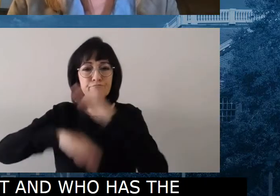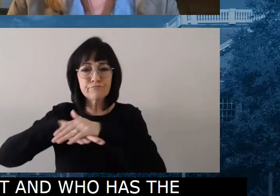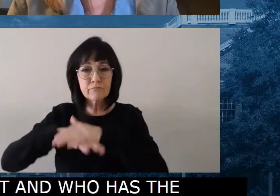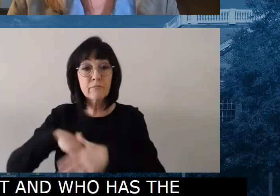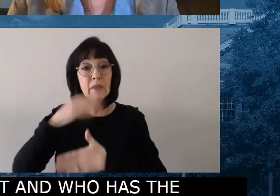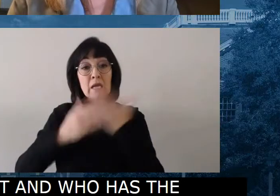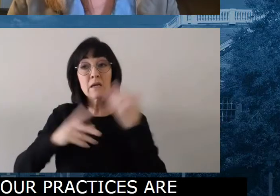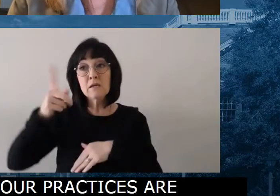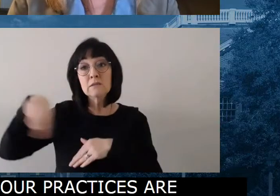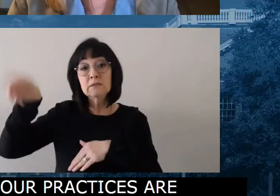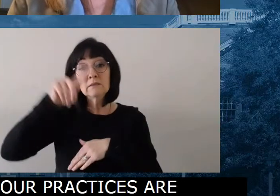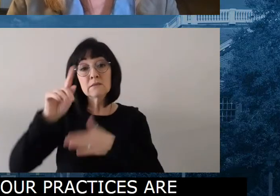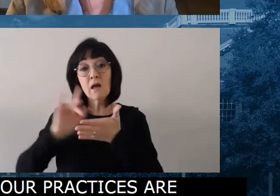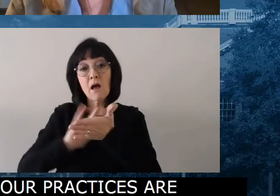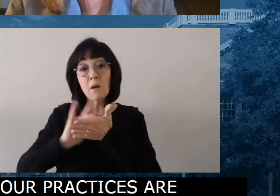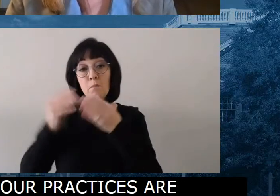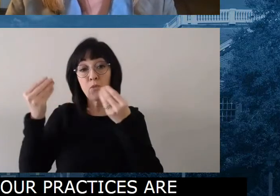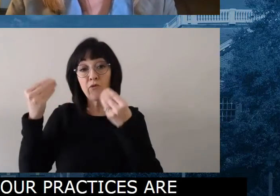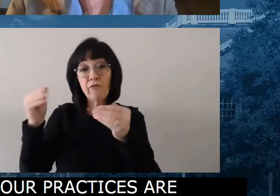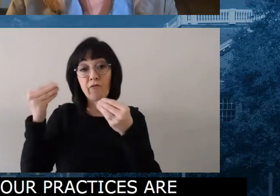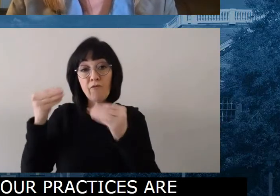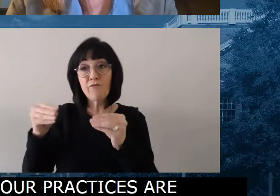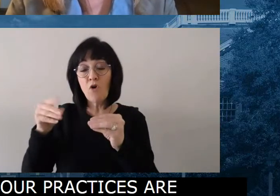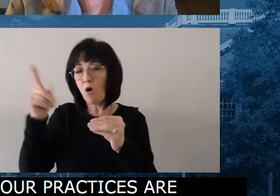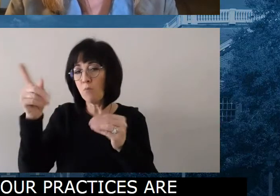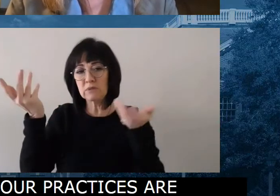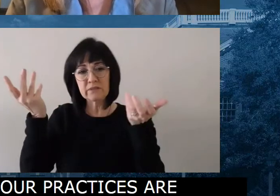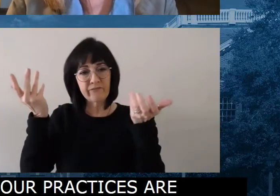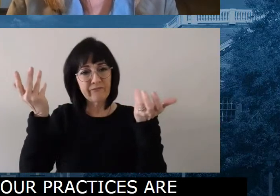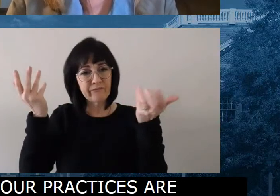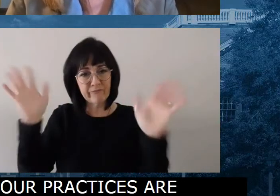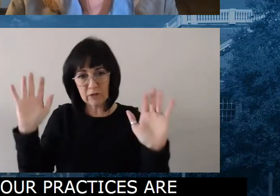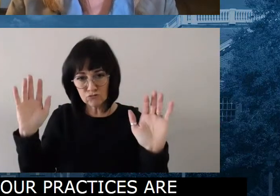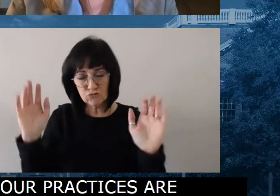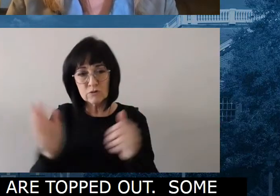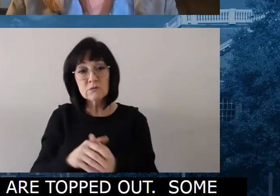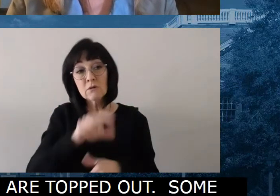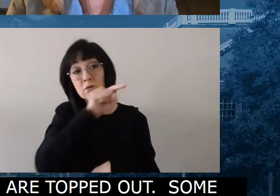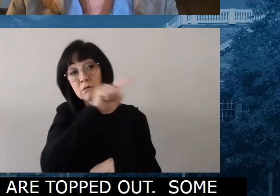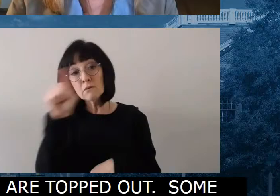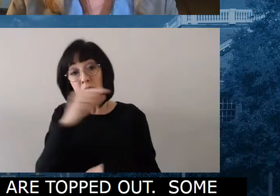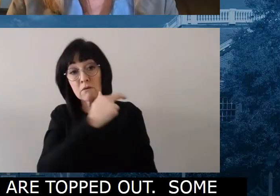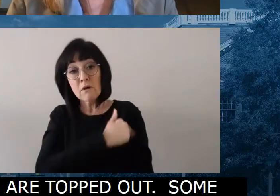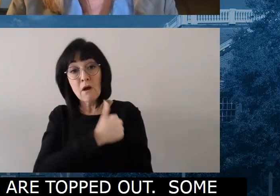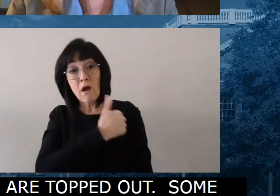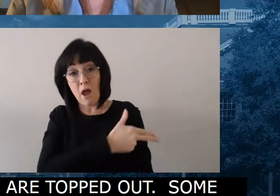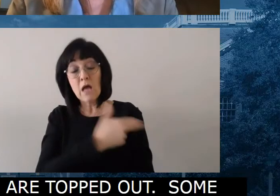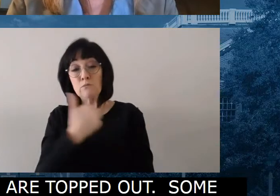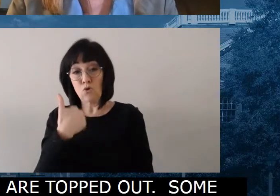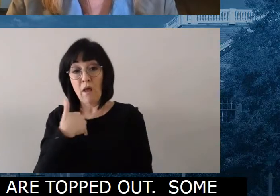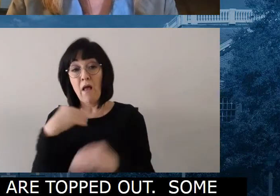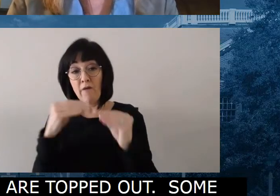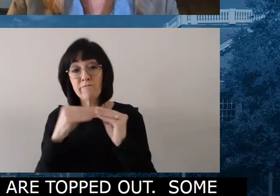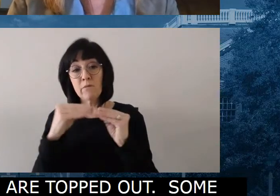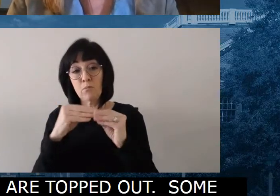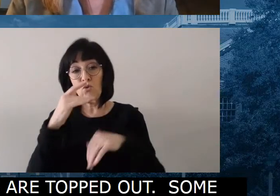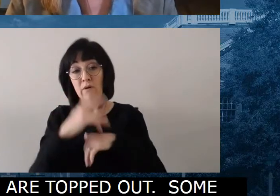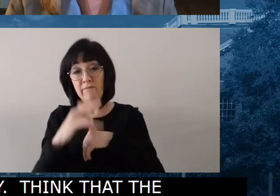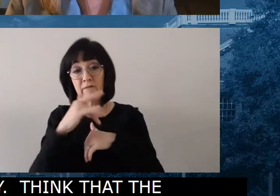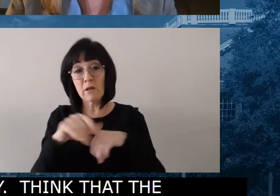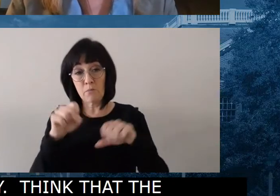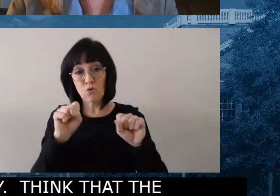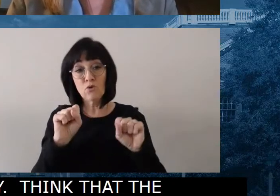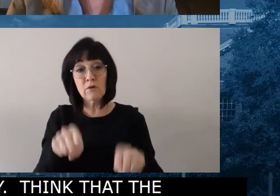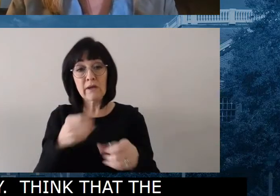have additional capacity. I think the hospitals have a little bit additional capacity. Our outreach into